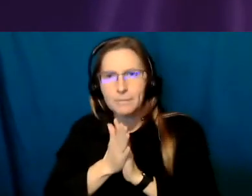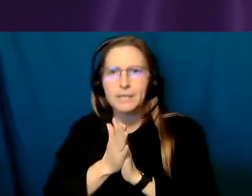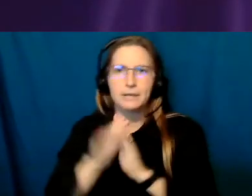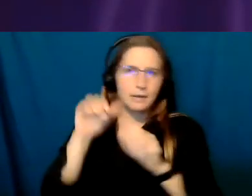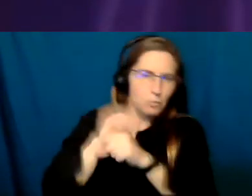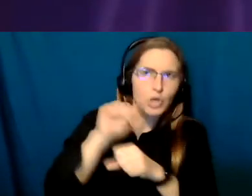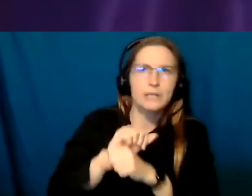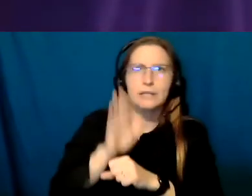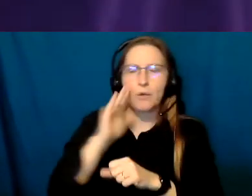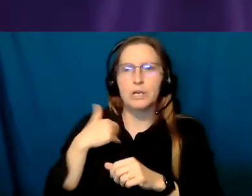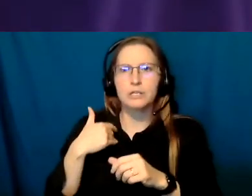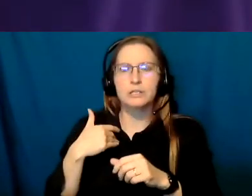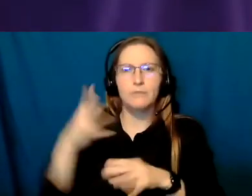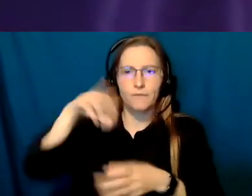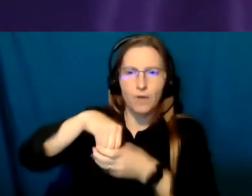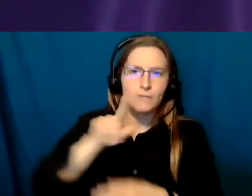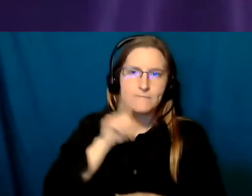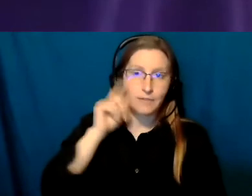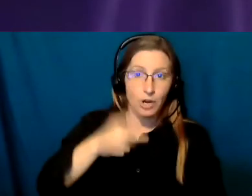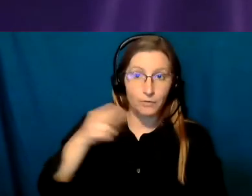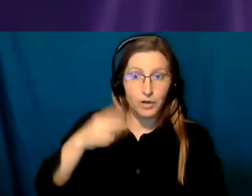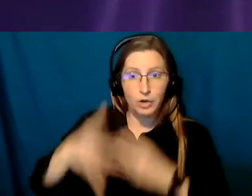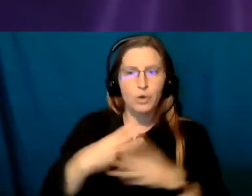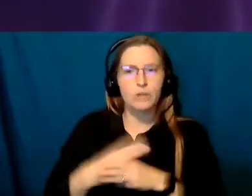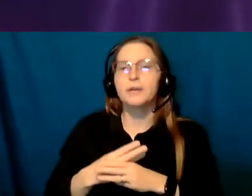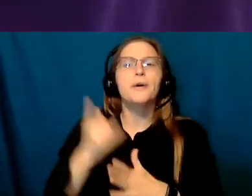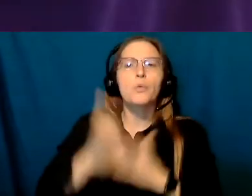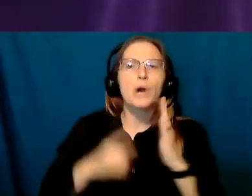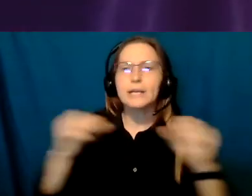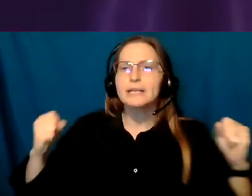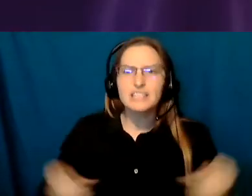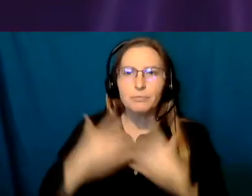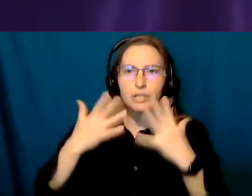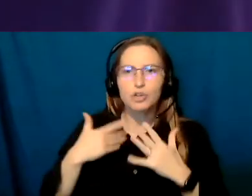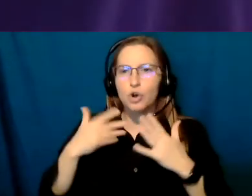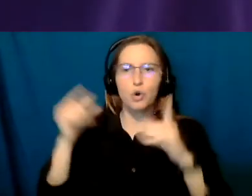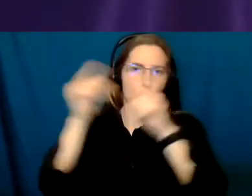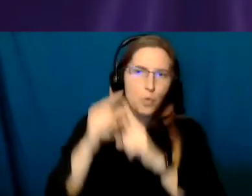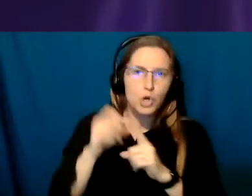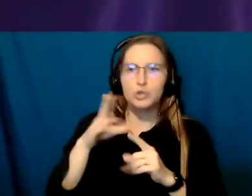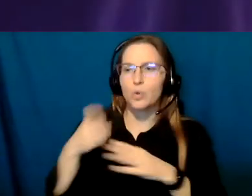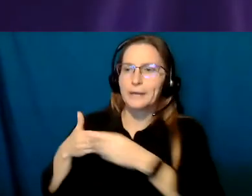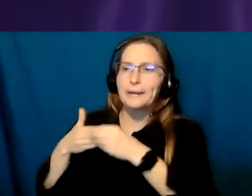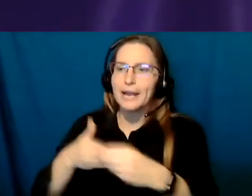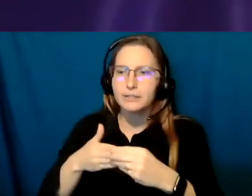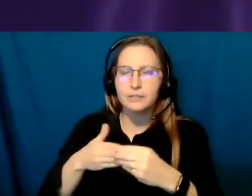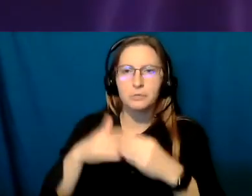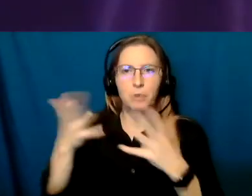cross into the deaf and hard of hearing world. So do you have some inspirational words or guidance? What could you